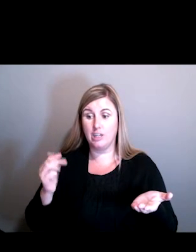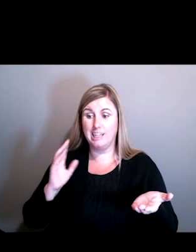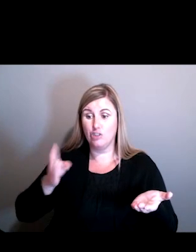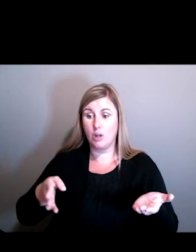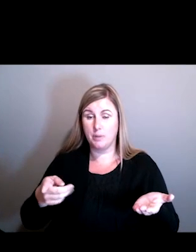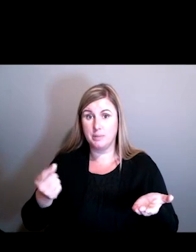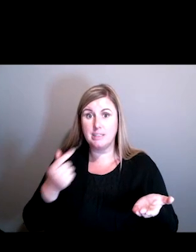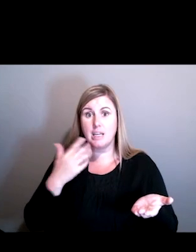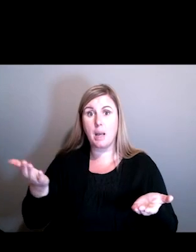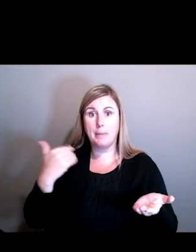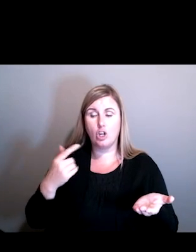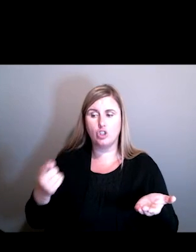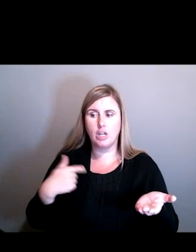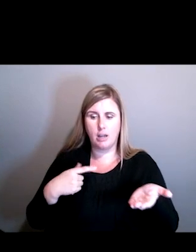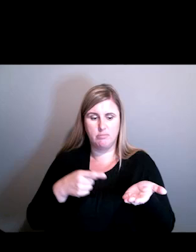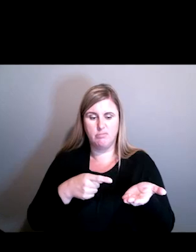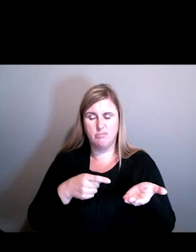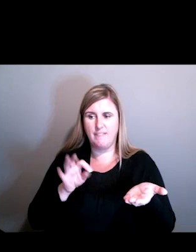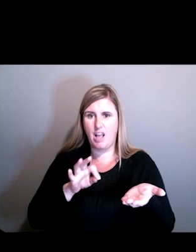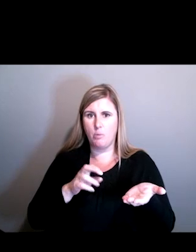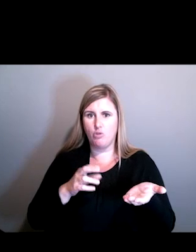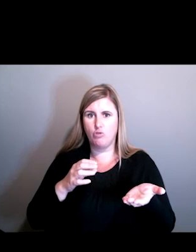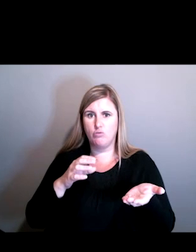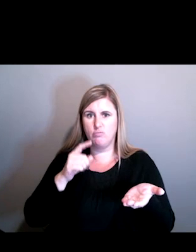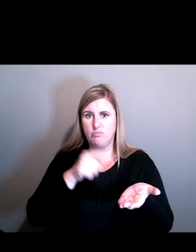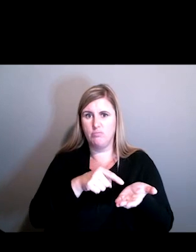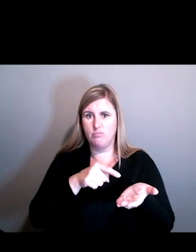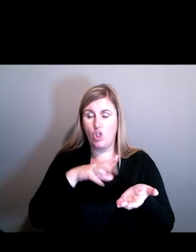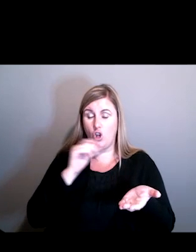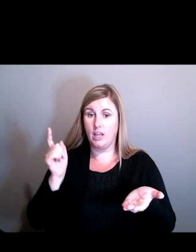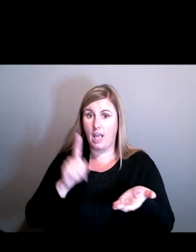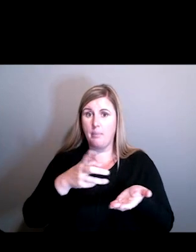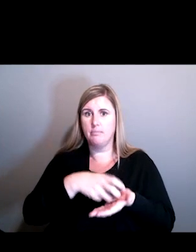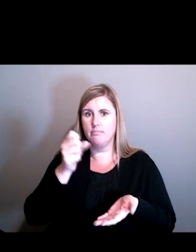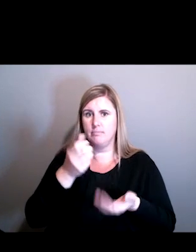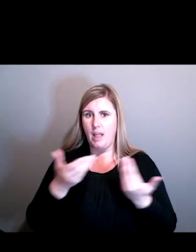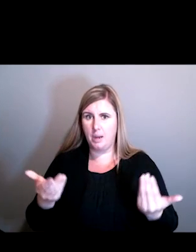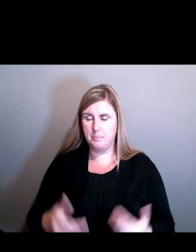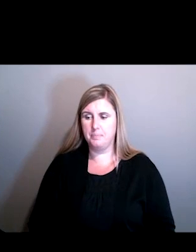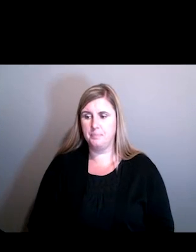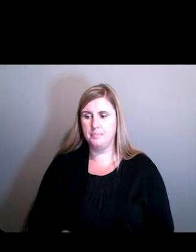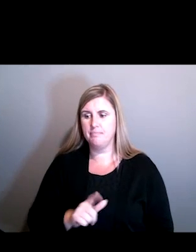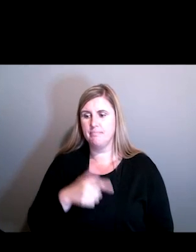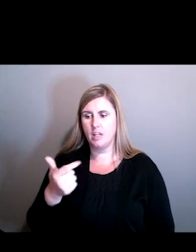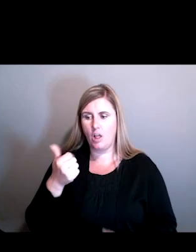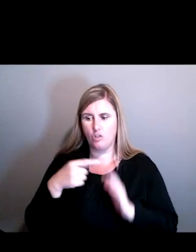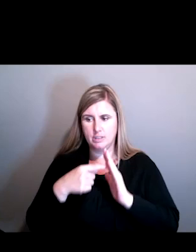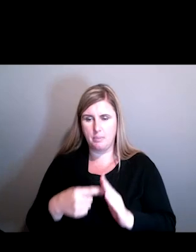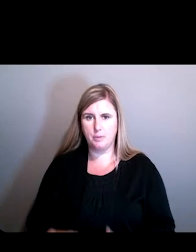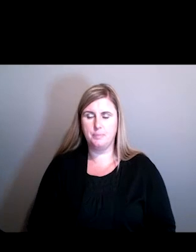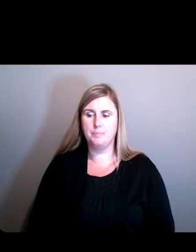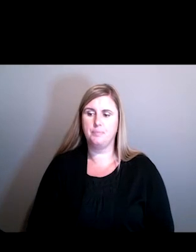an activity and said, come here, and she held a valuable reinforcer in her hand. The learner came and got the item. Here is another